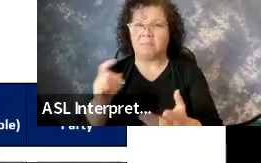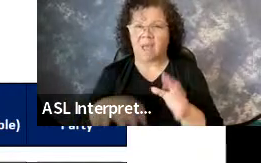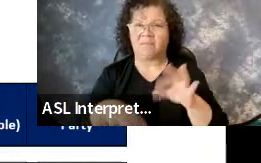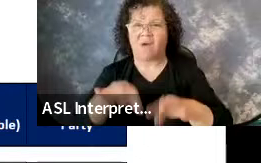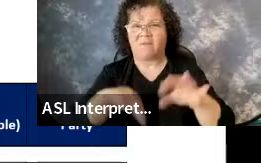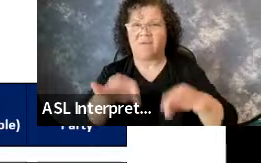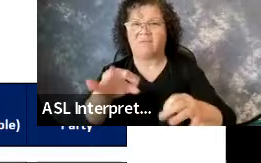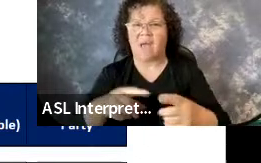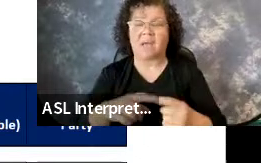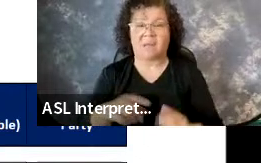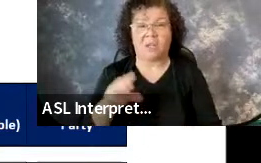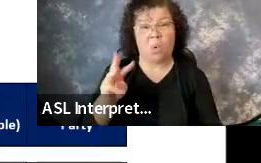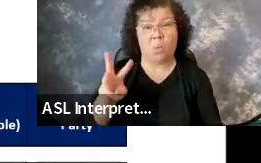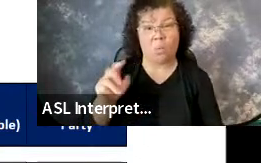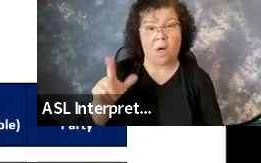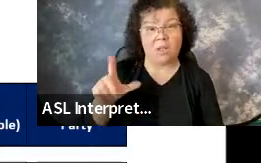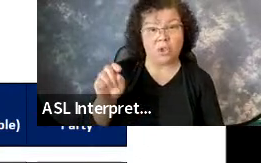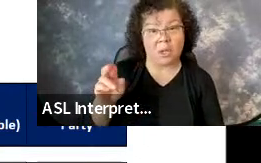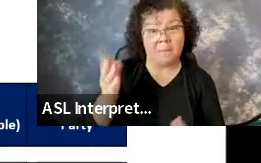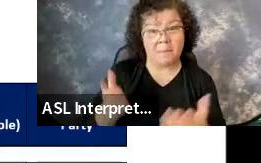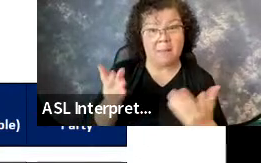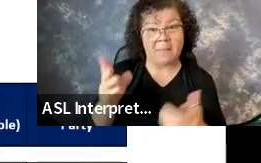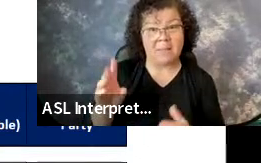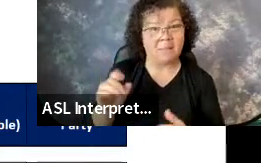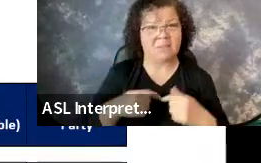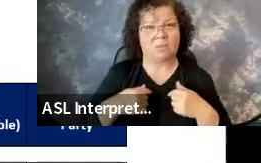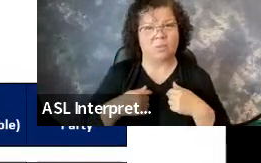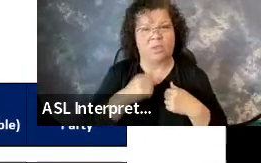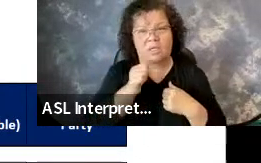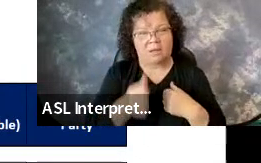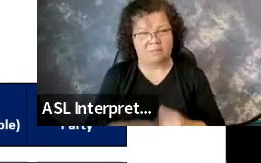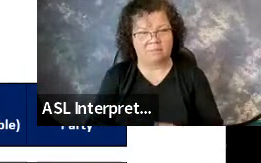not experts.